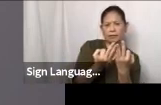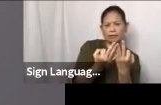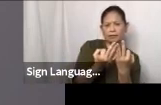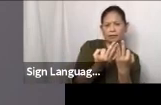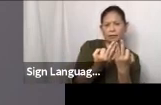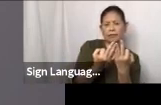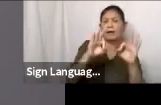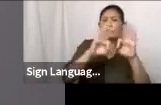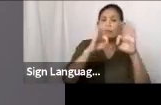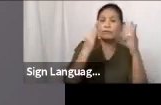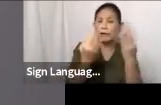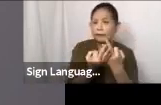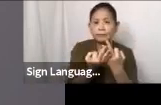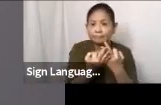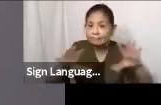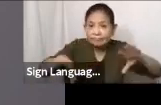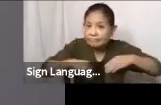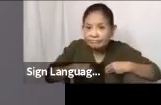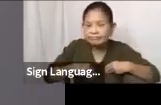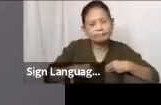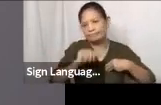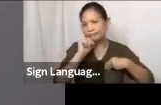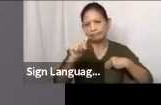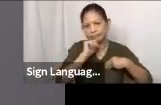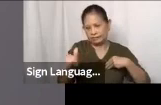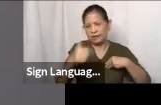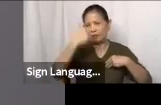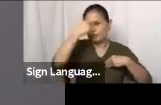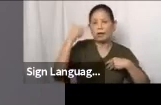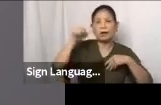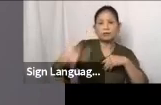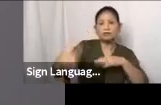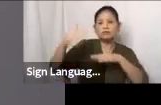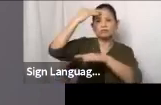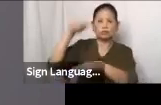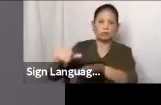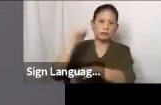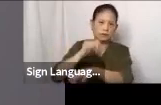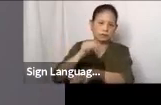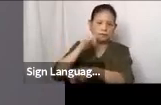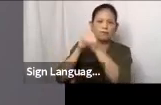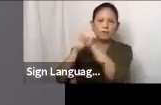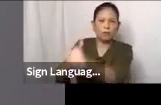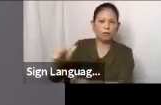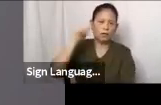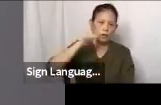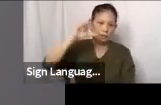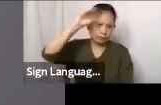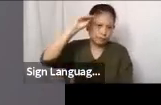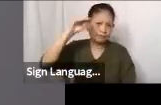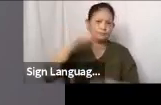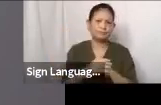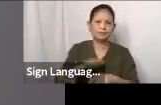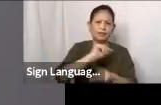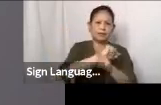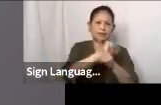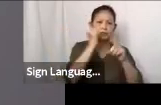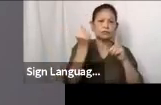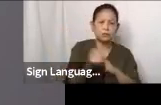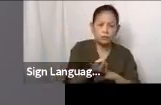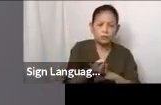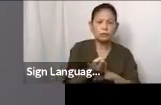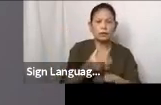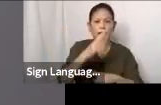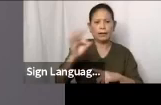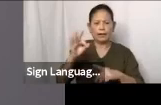Families do not accept children behaving against their biological sex. And social and